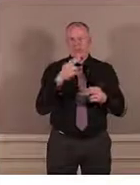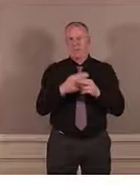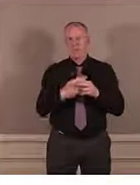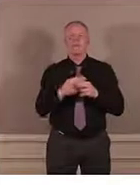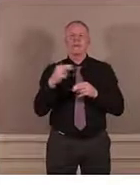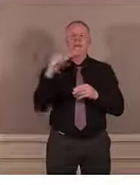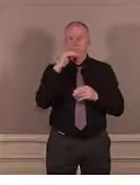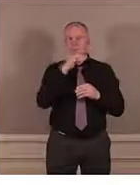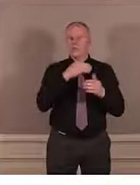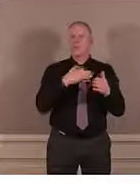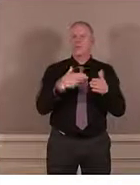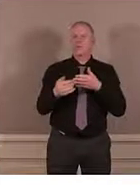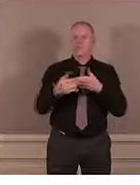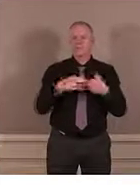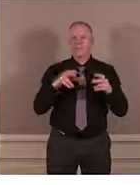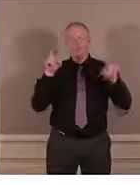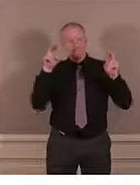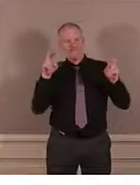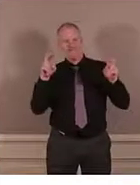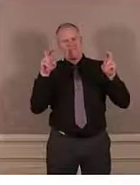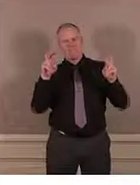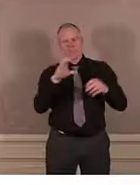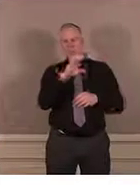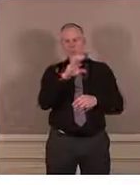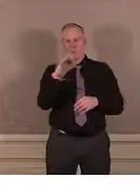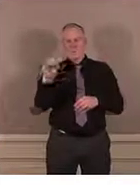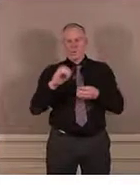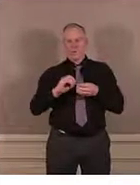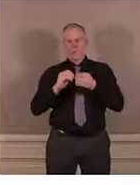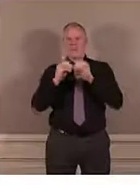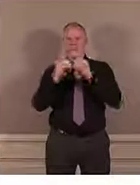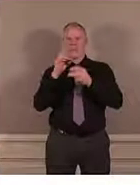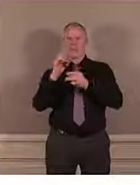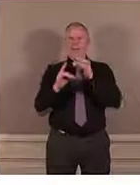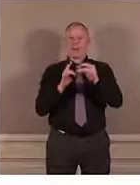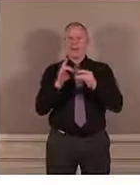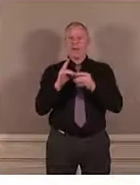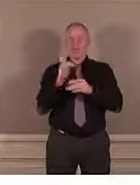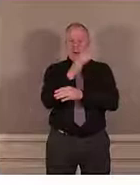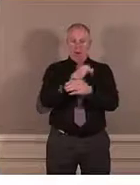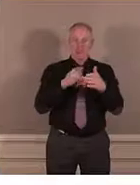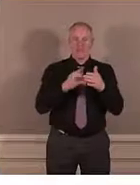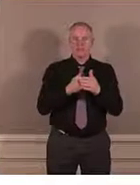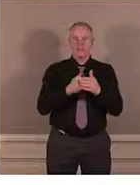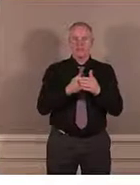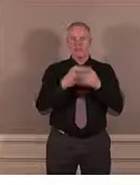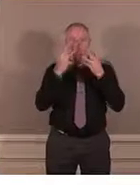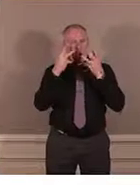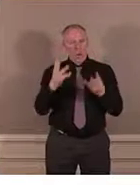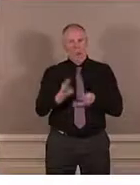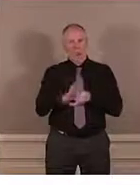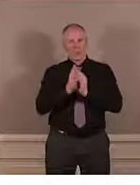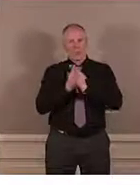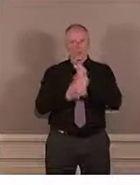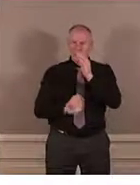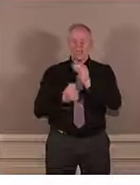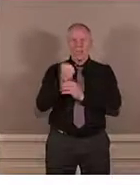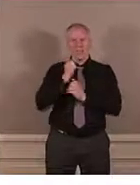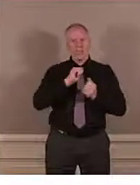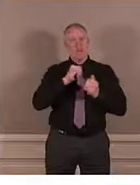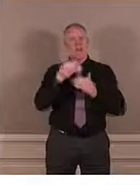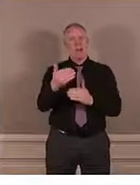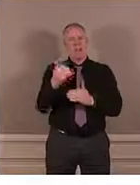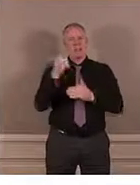important is this notion of co-production, that if organisations are to be really successful with how they deliver